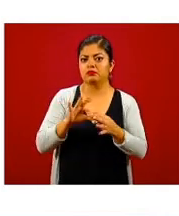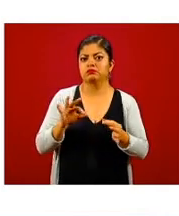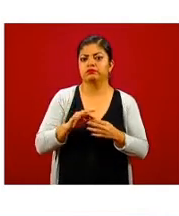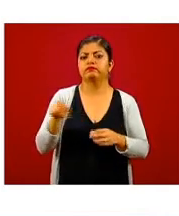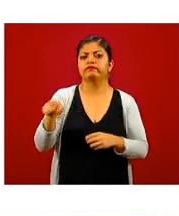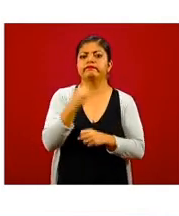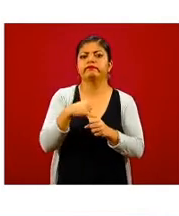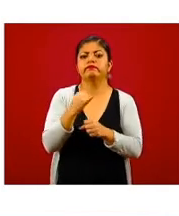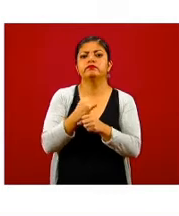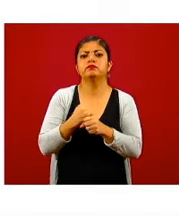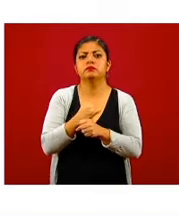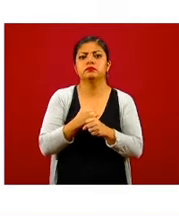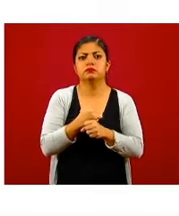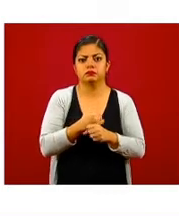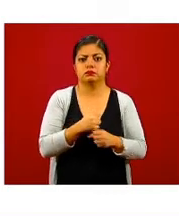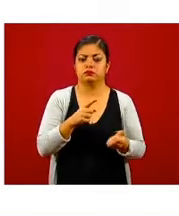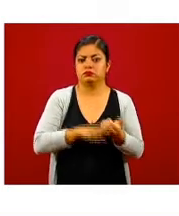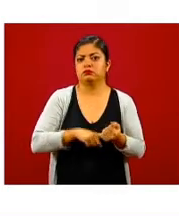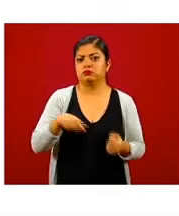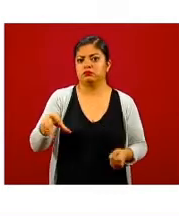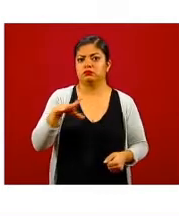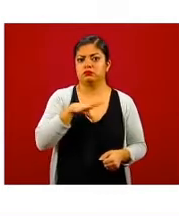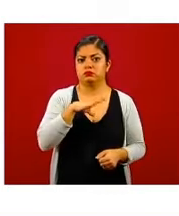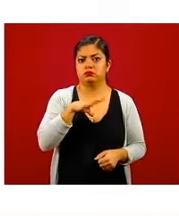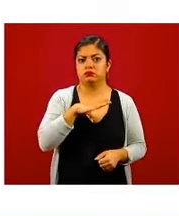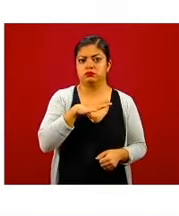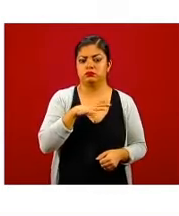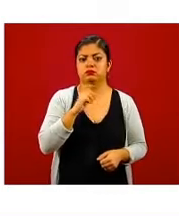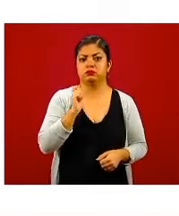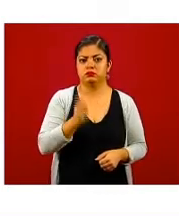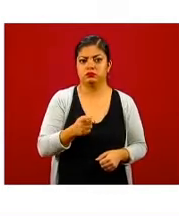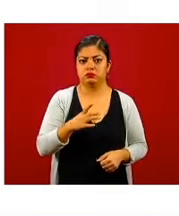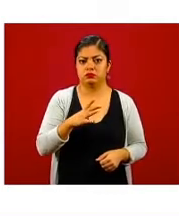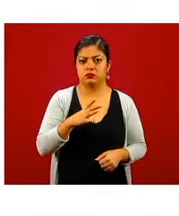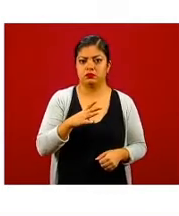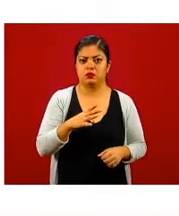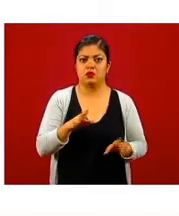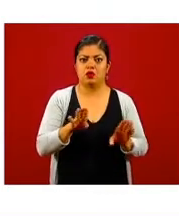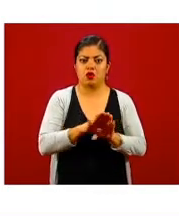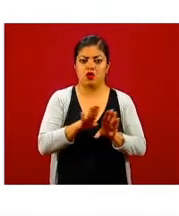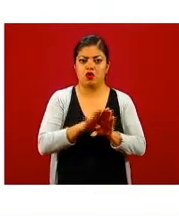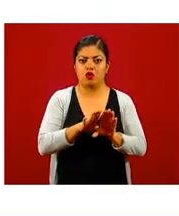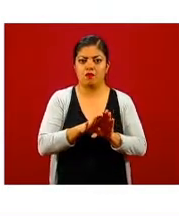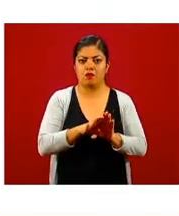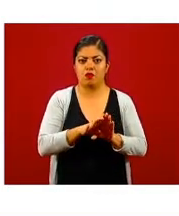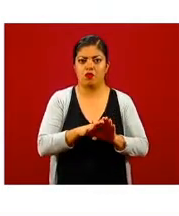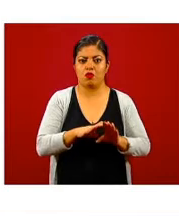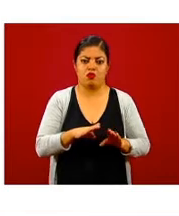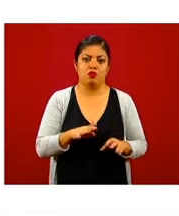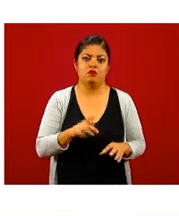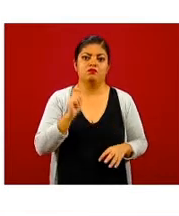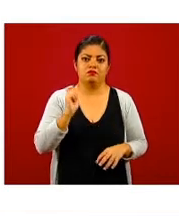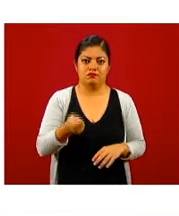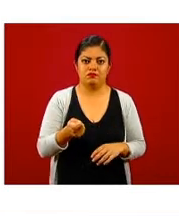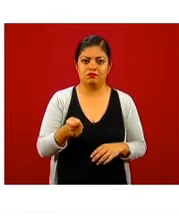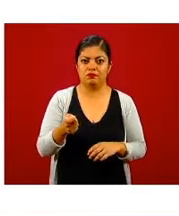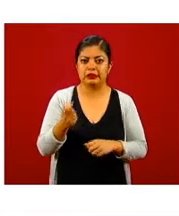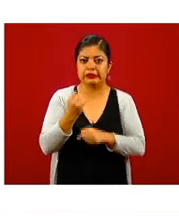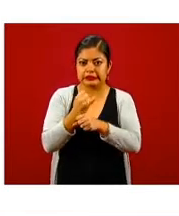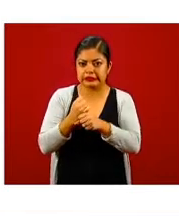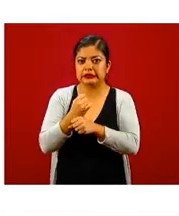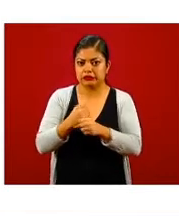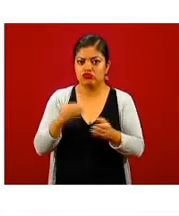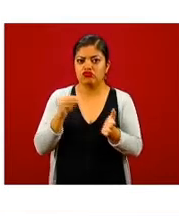225,650 people who have been tested for COVID. They had a lab sample taken from